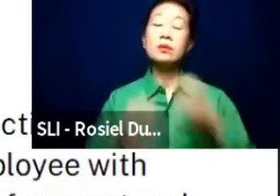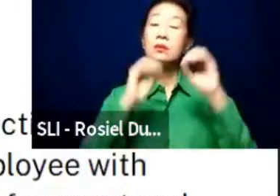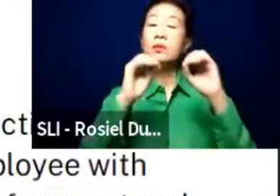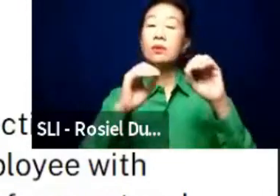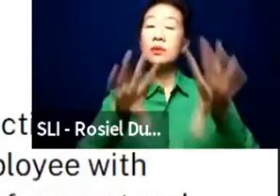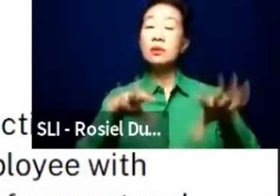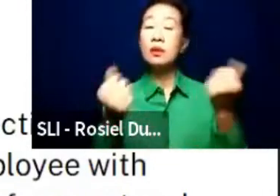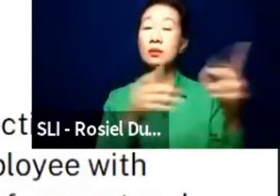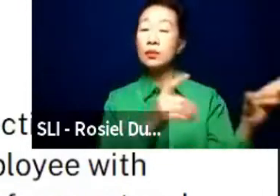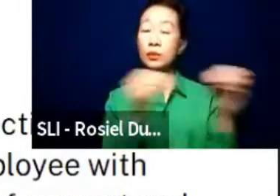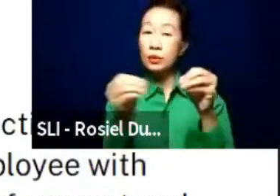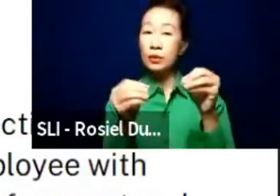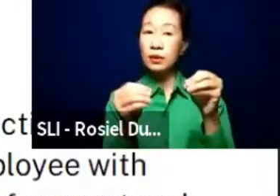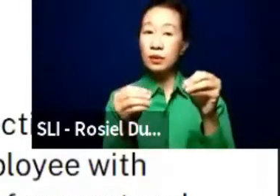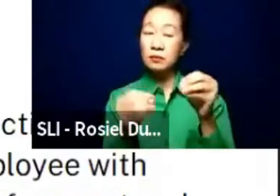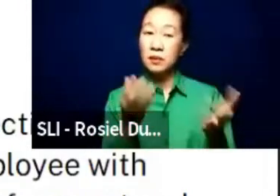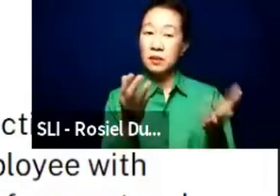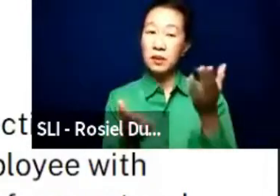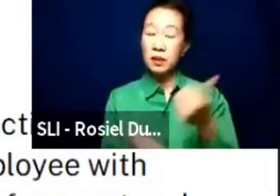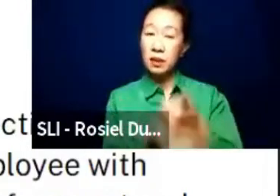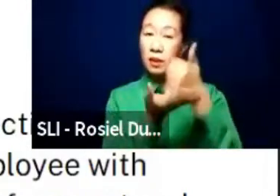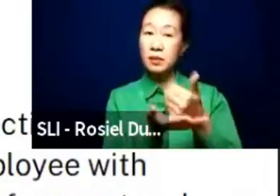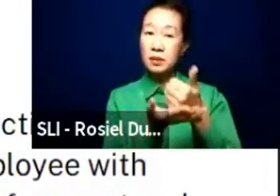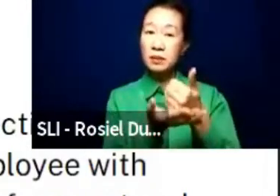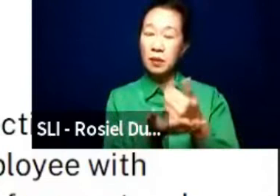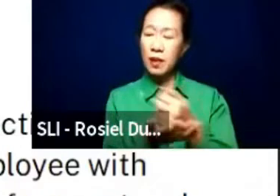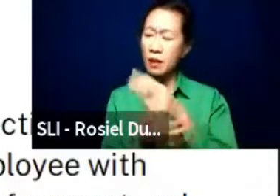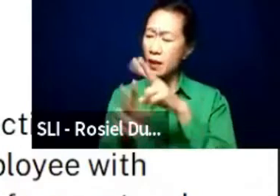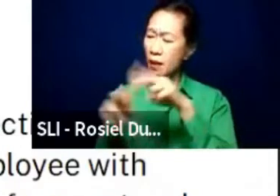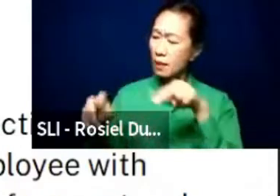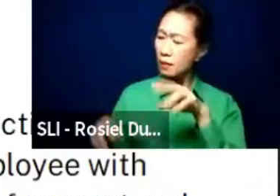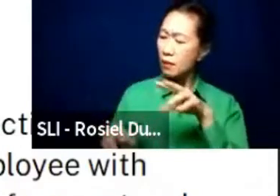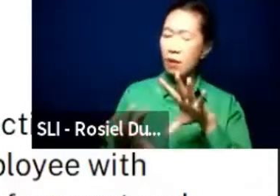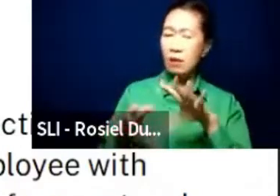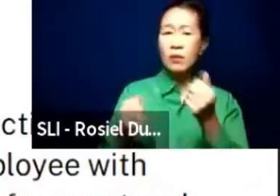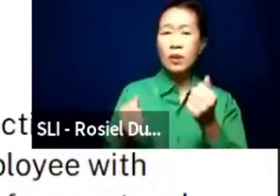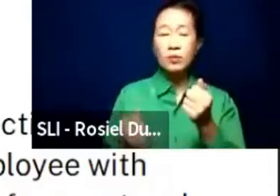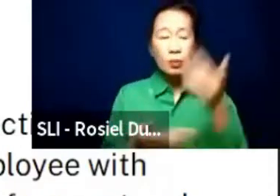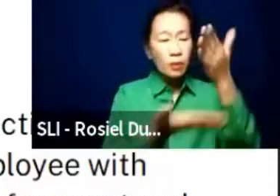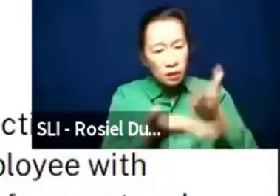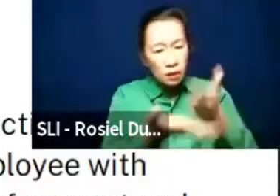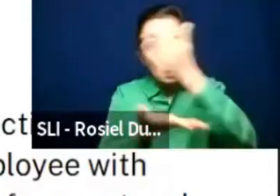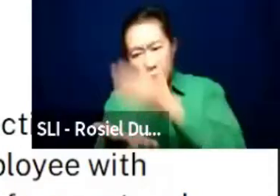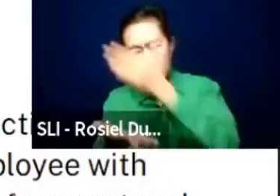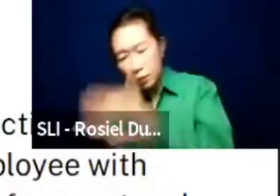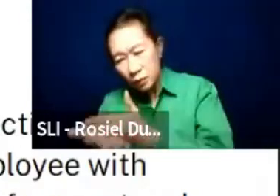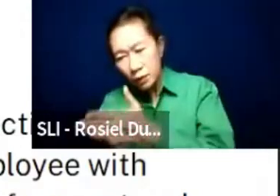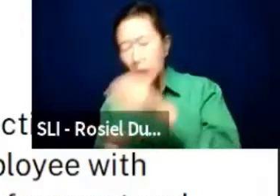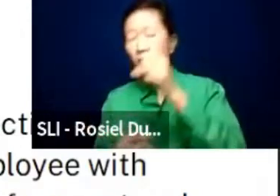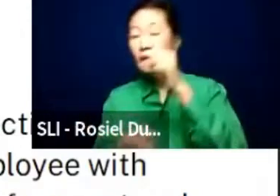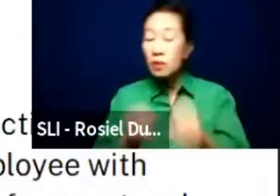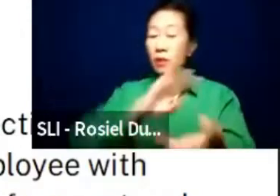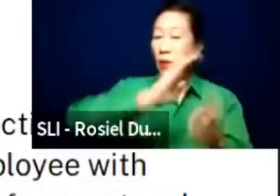kung paano gawin. Maybe help out with task analysis. Paano mo i-break down para mas maging